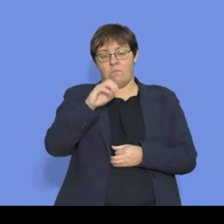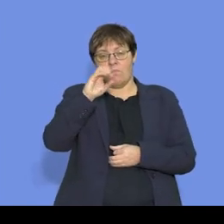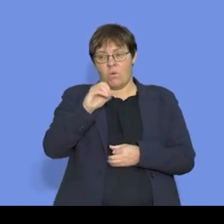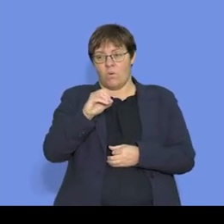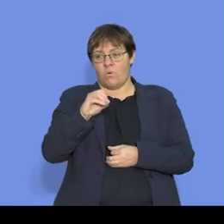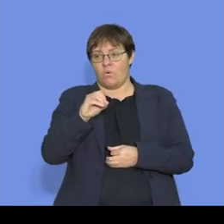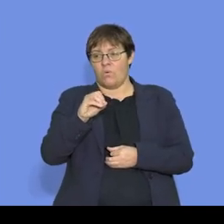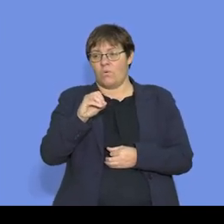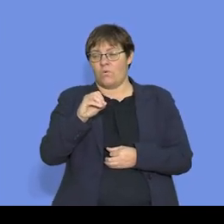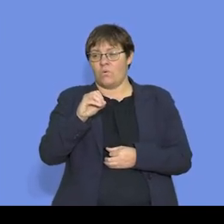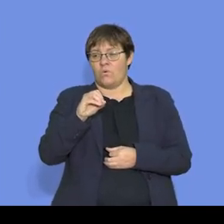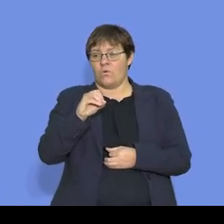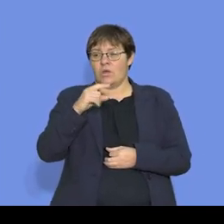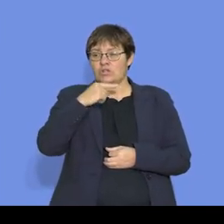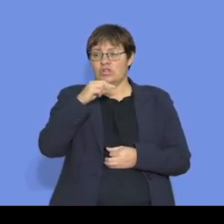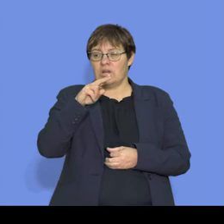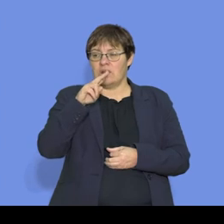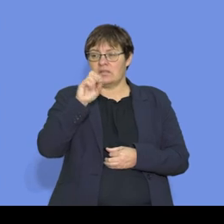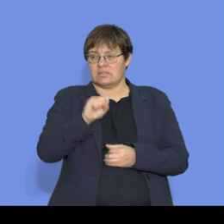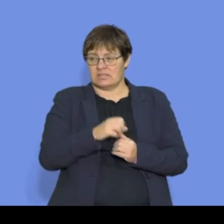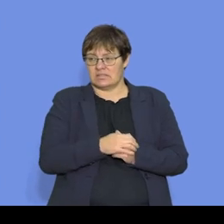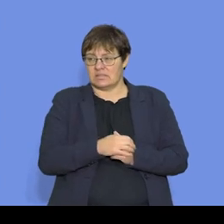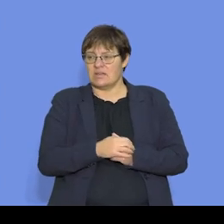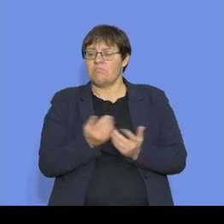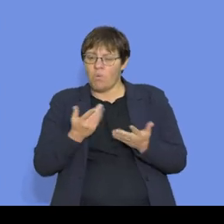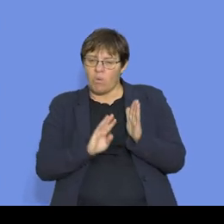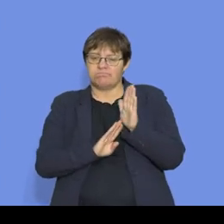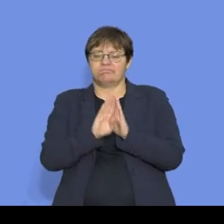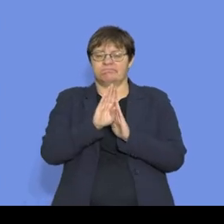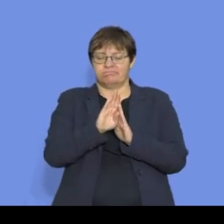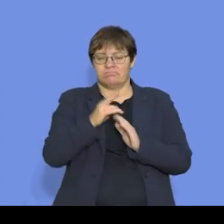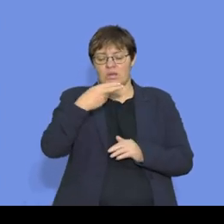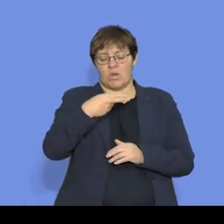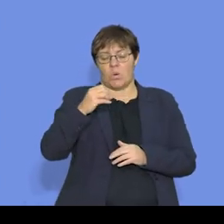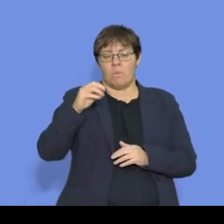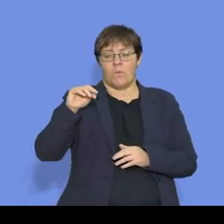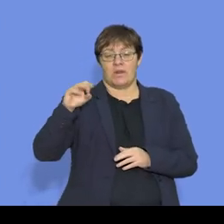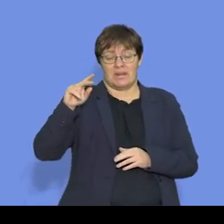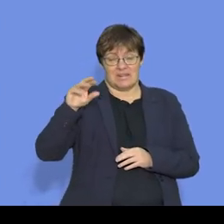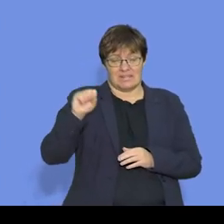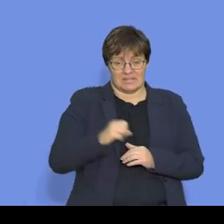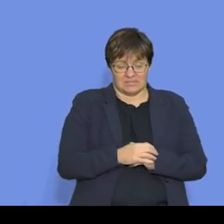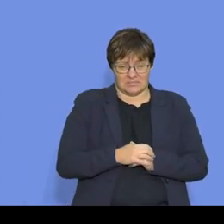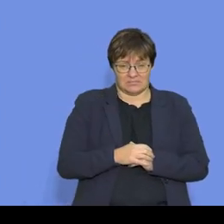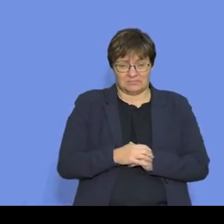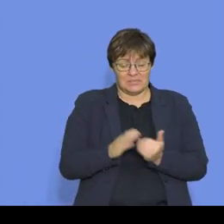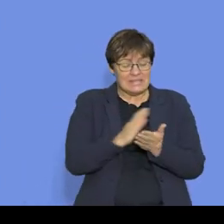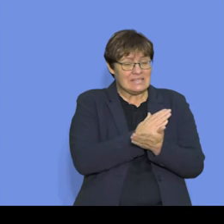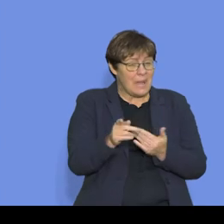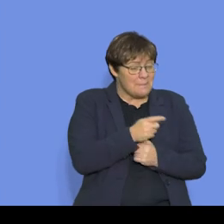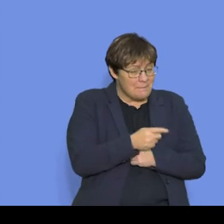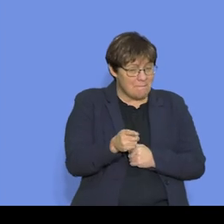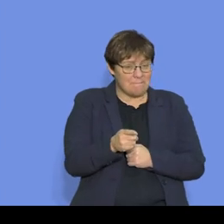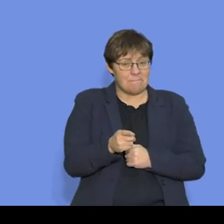the Homo genus, and they are the more advanced hominins. And some